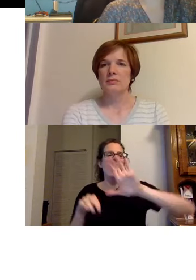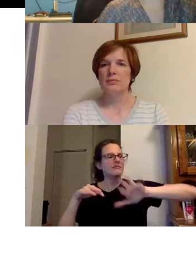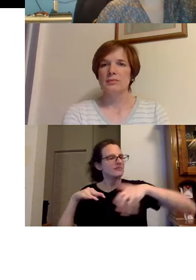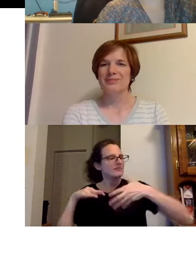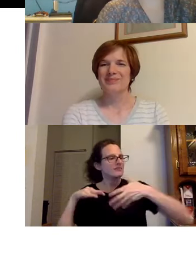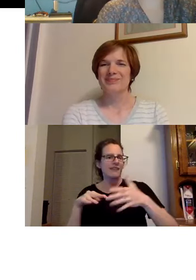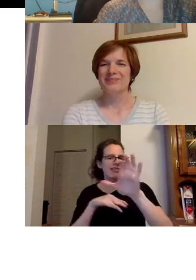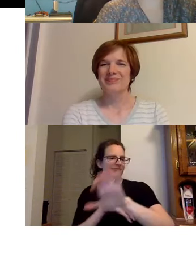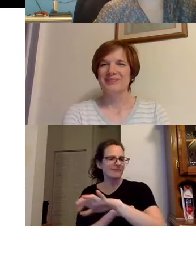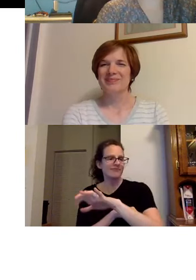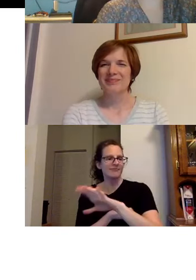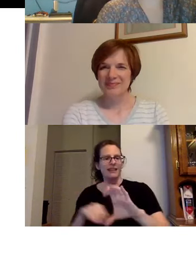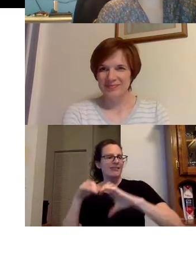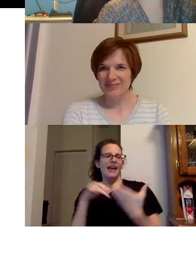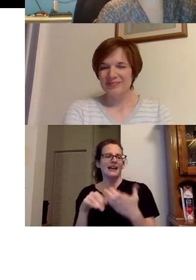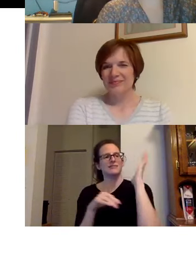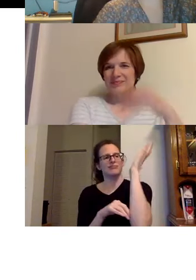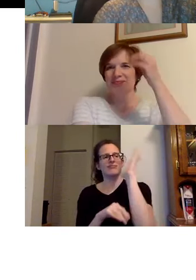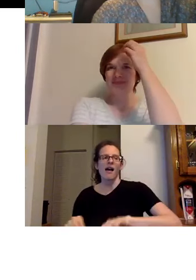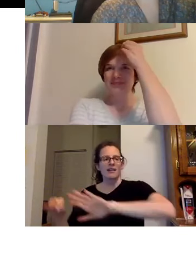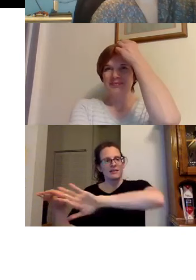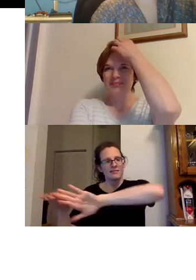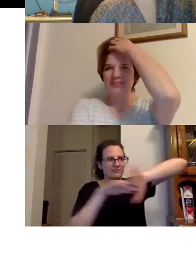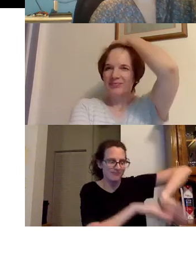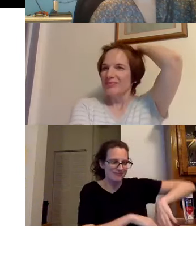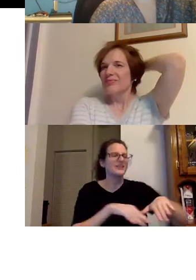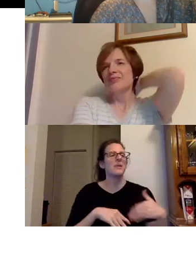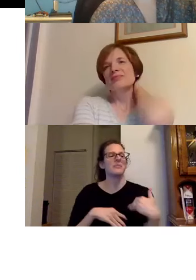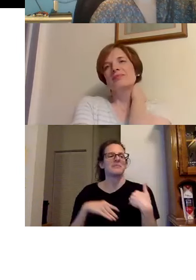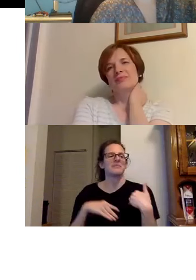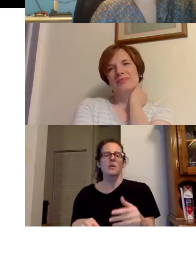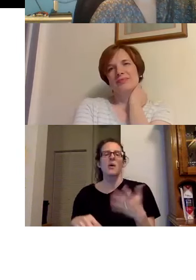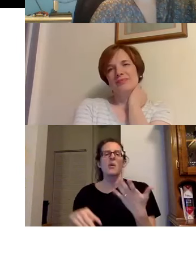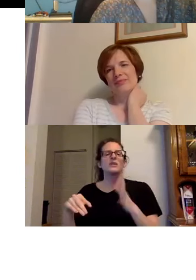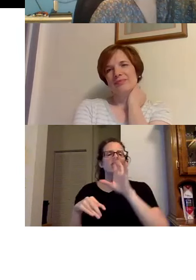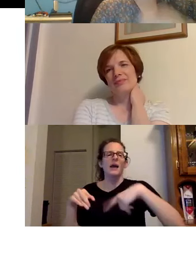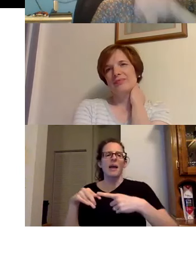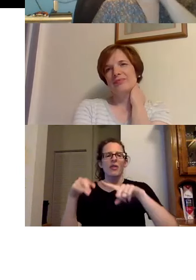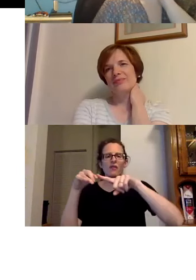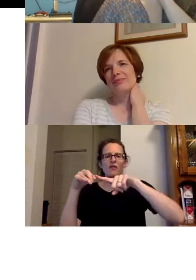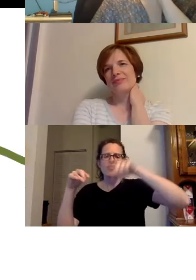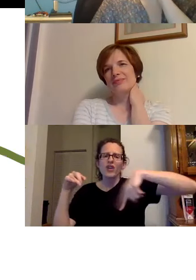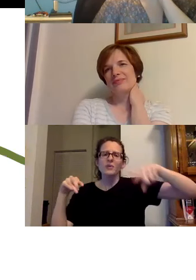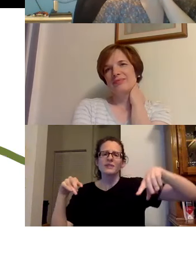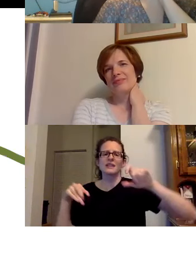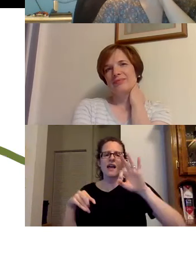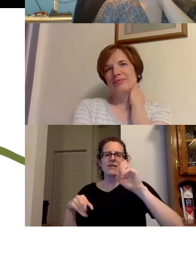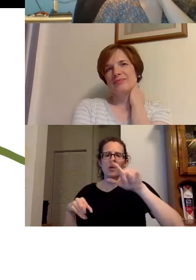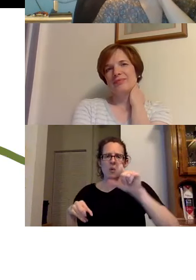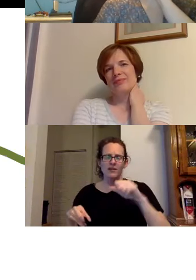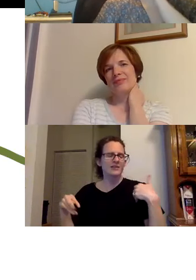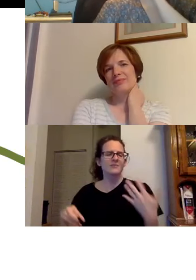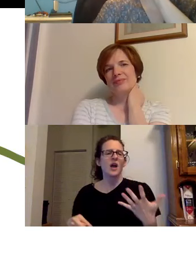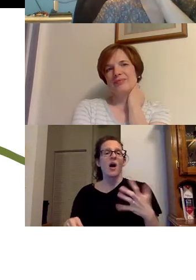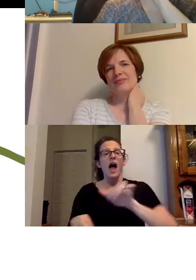day. So let's talk about the frequency of our oils. So one of the most amazing ways those essential